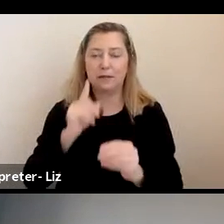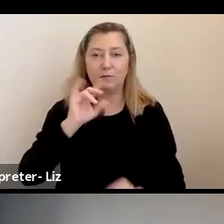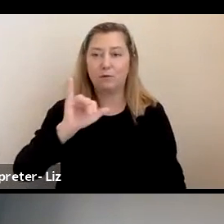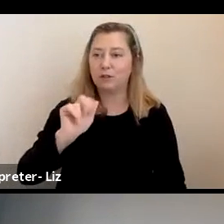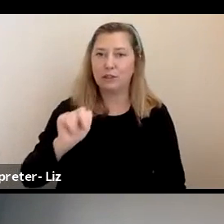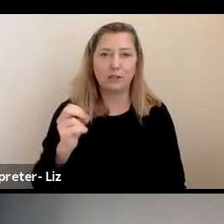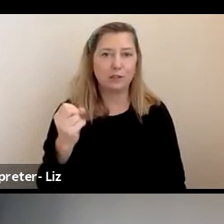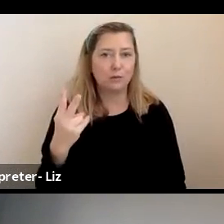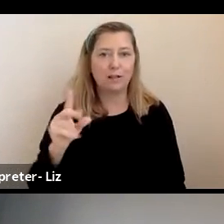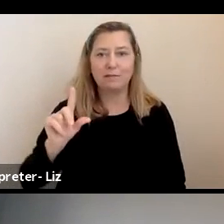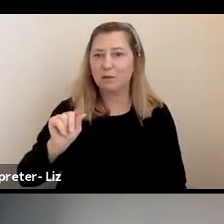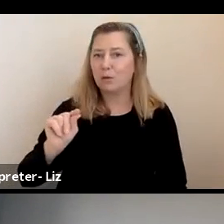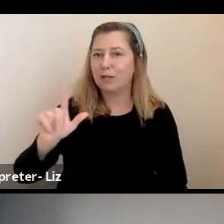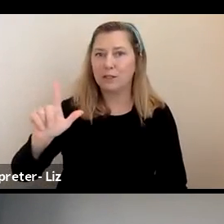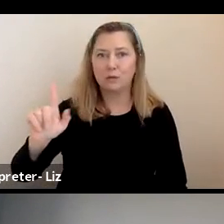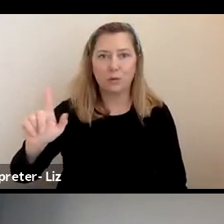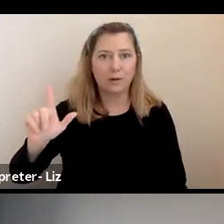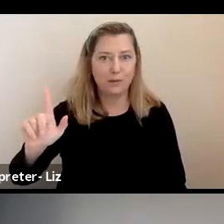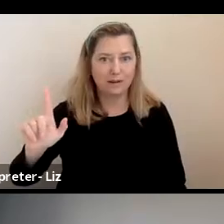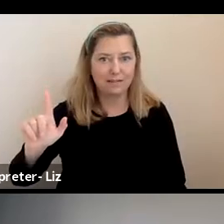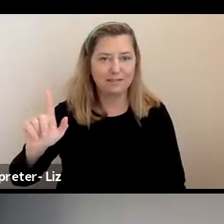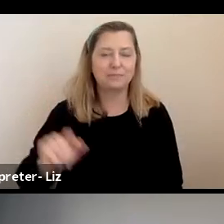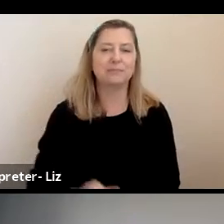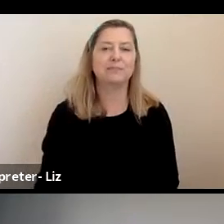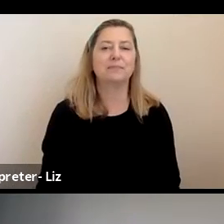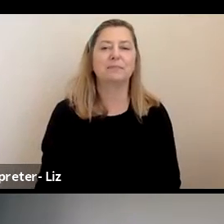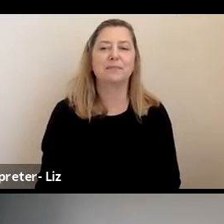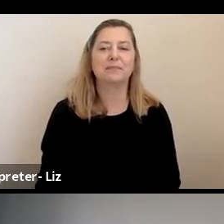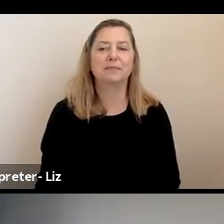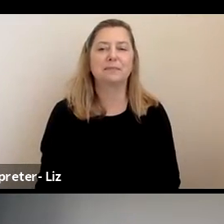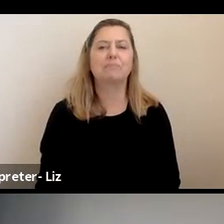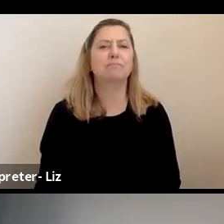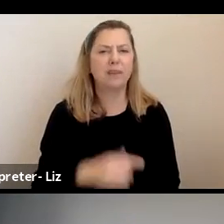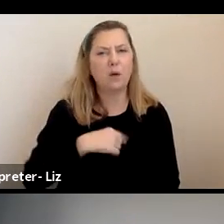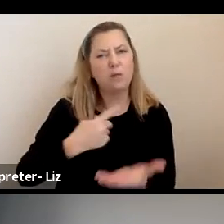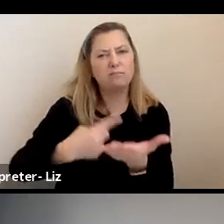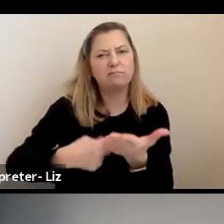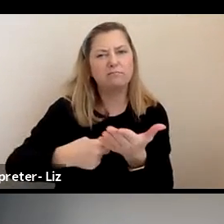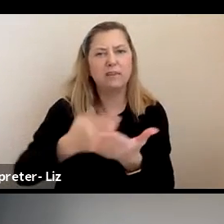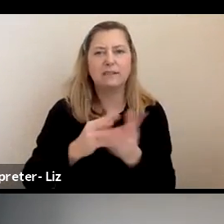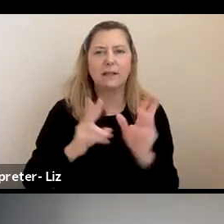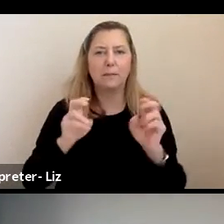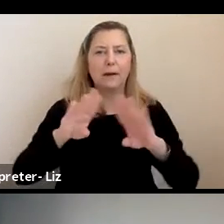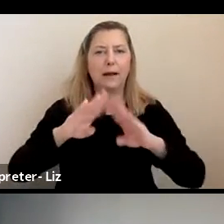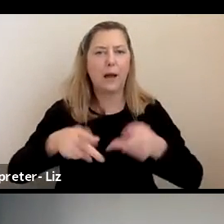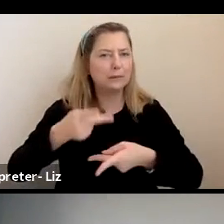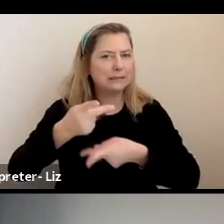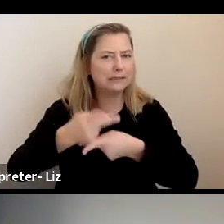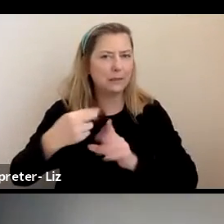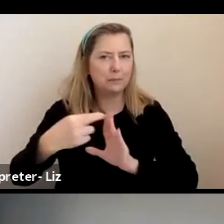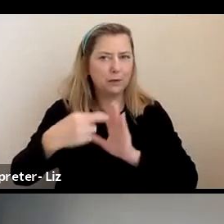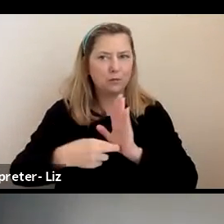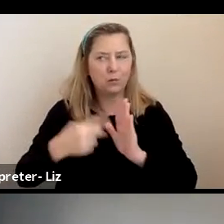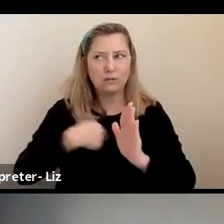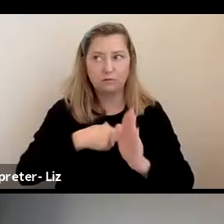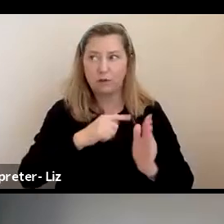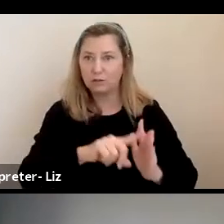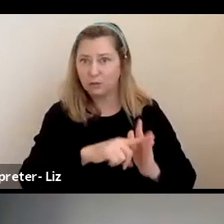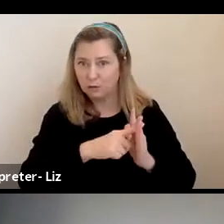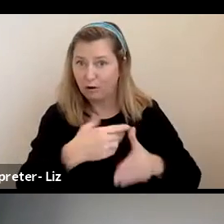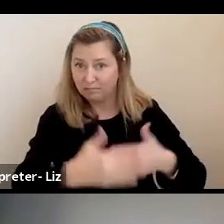12th, 2021. I'm going to go over some housekeeping rules for us to get